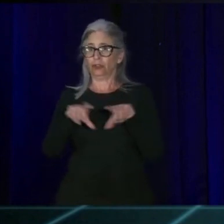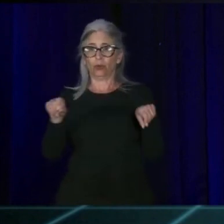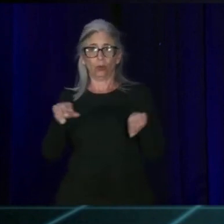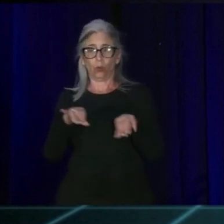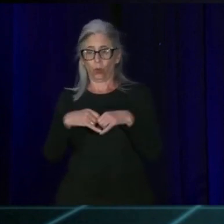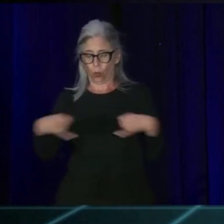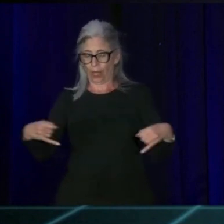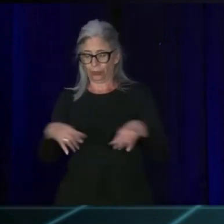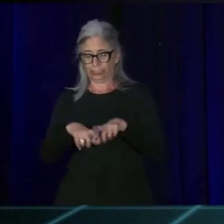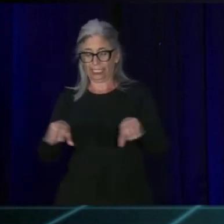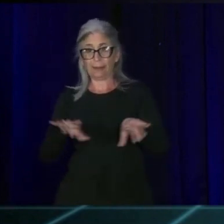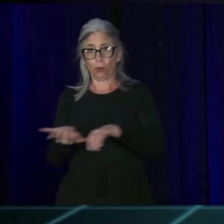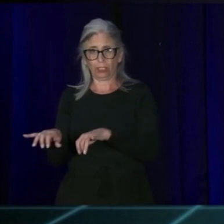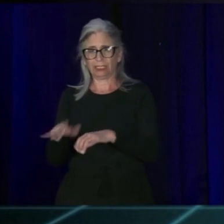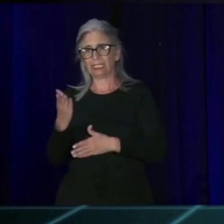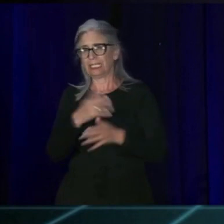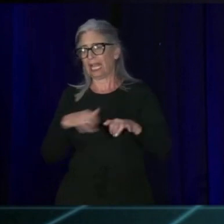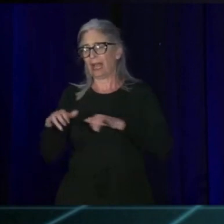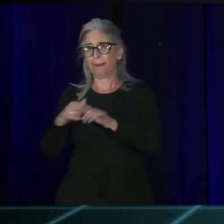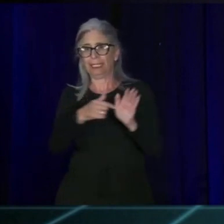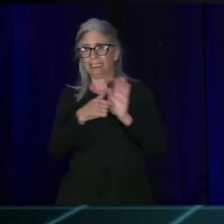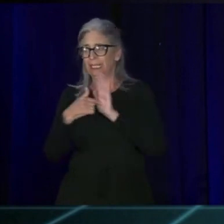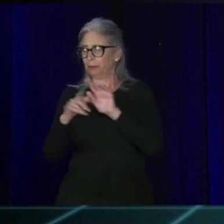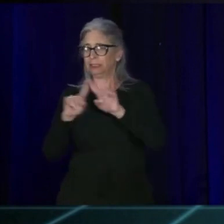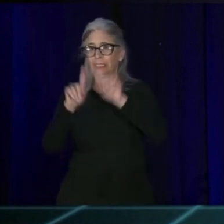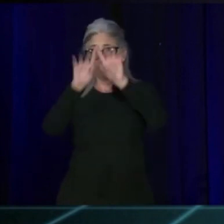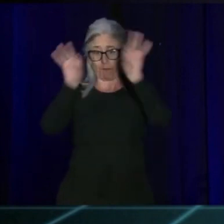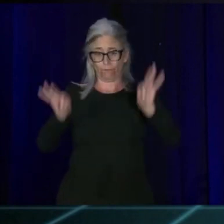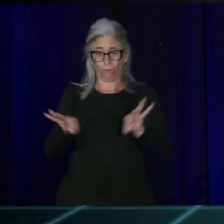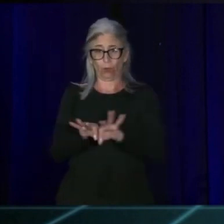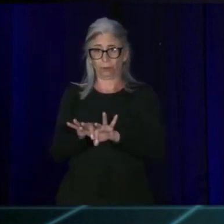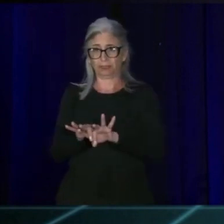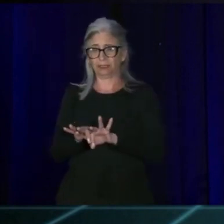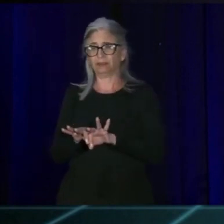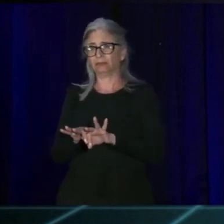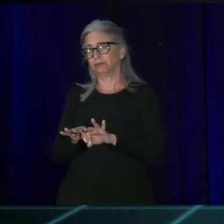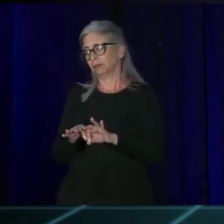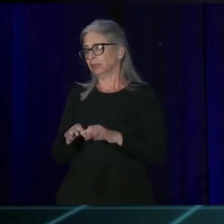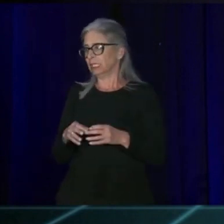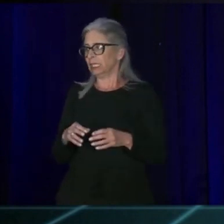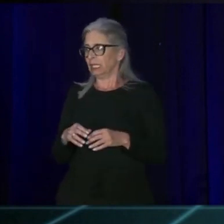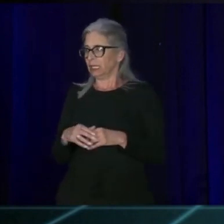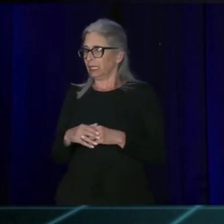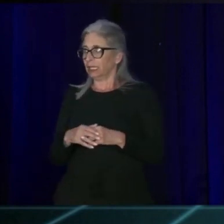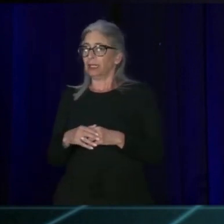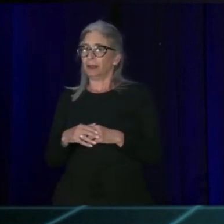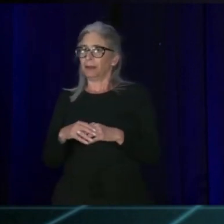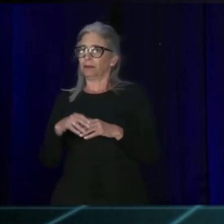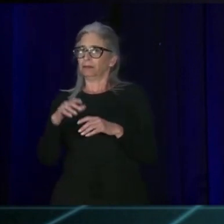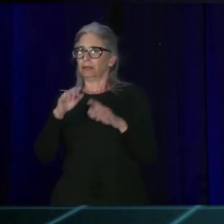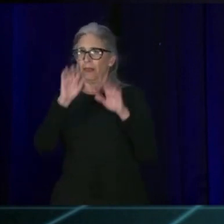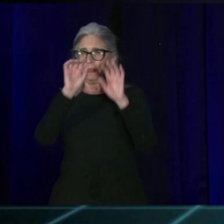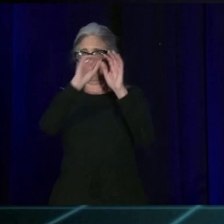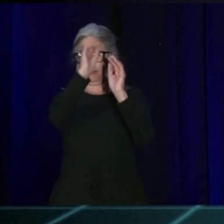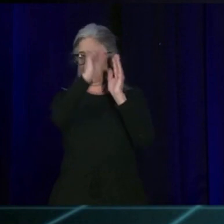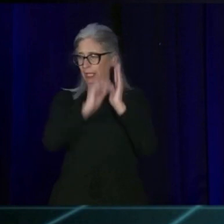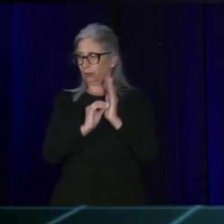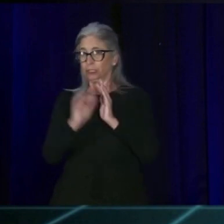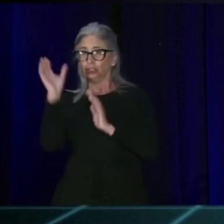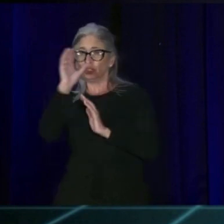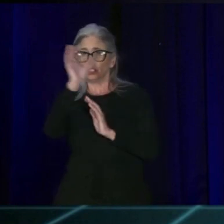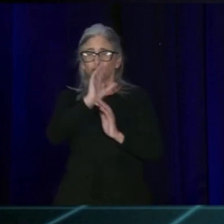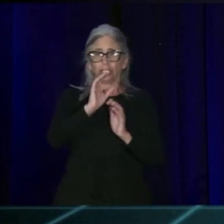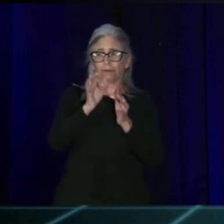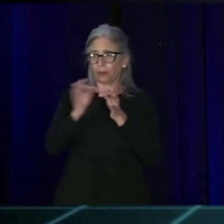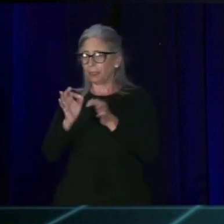common examples are different types of forms, be it creating an account or logging in, buying and paying for things, searching, sending messages, and